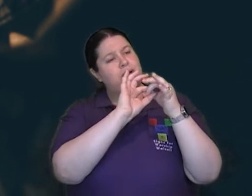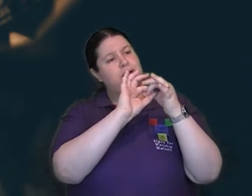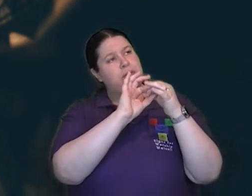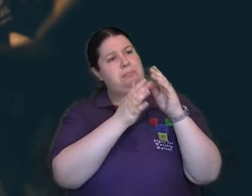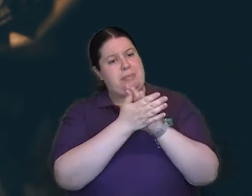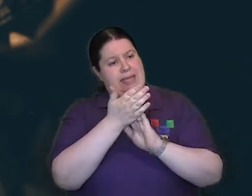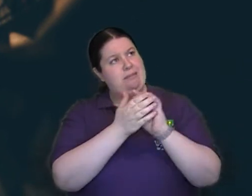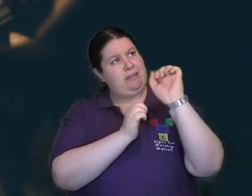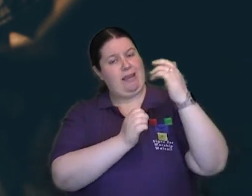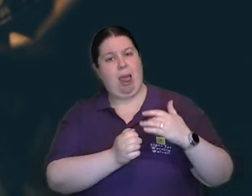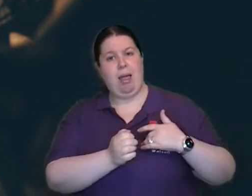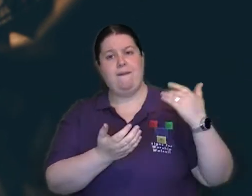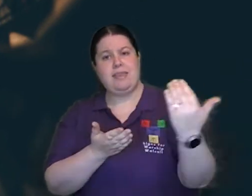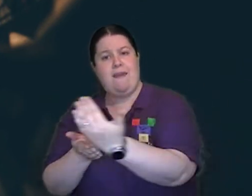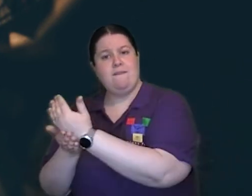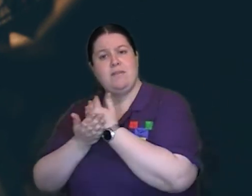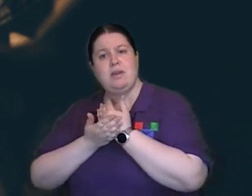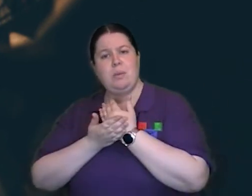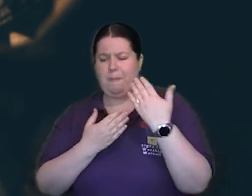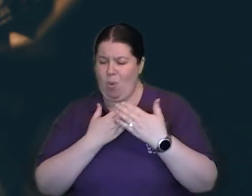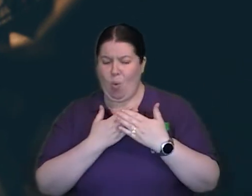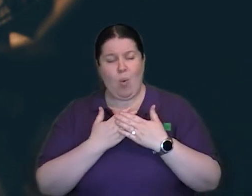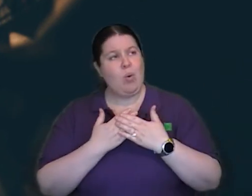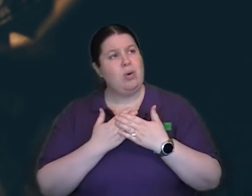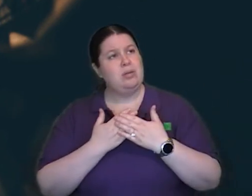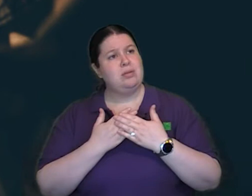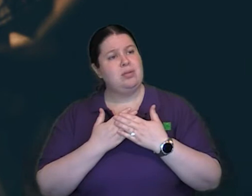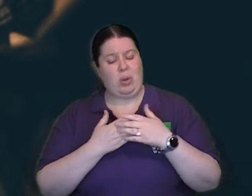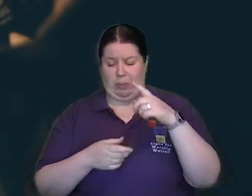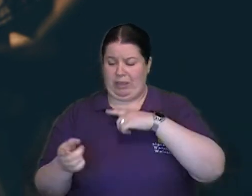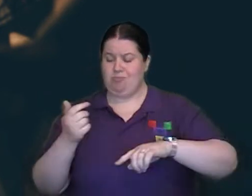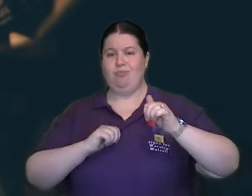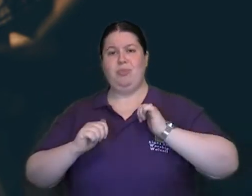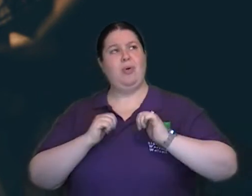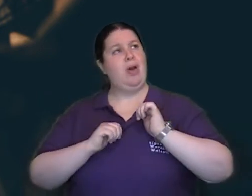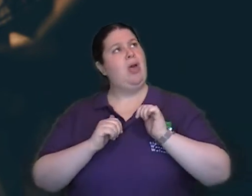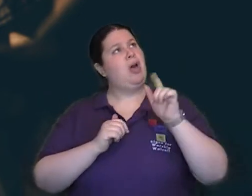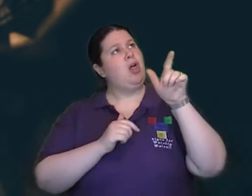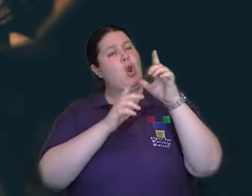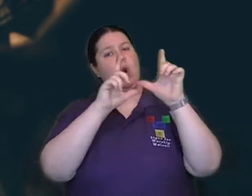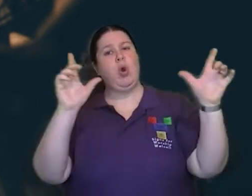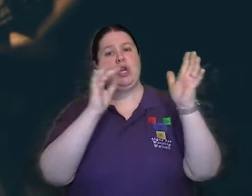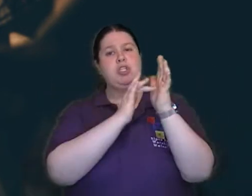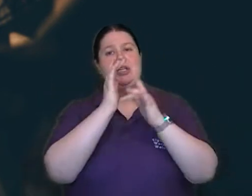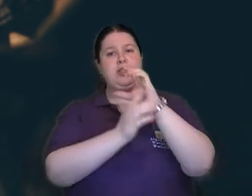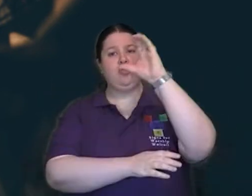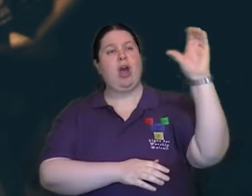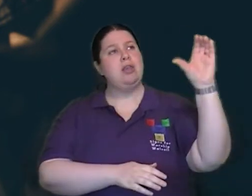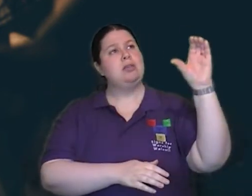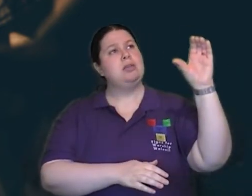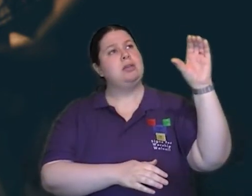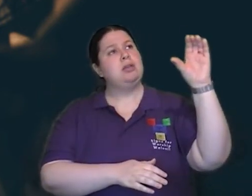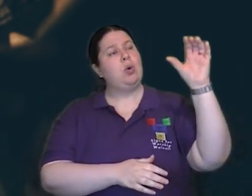reconciled, will we be saved by his life. But more than that, we even boast in God through our Lord